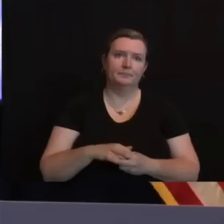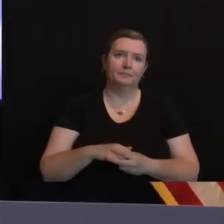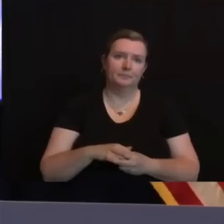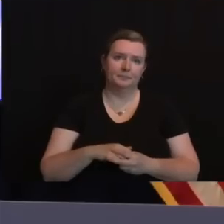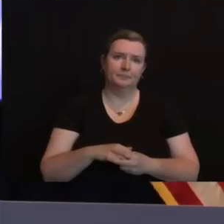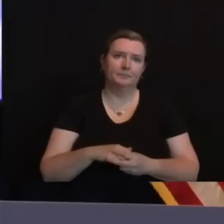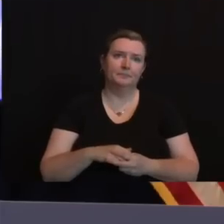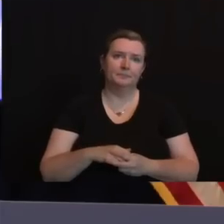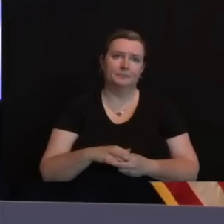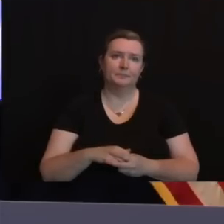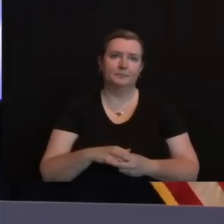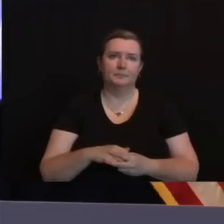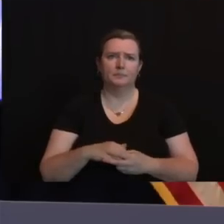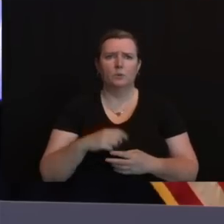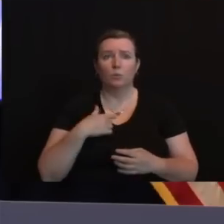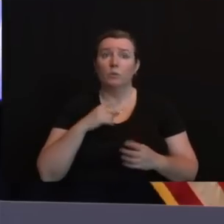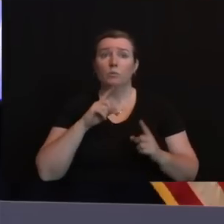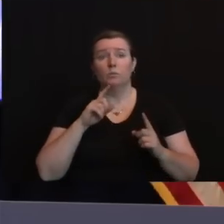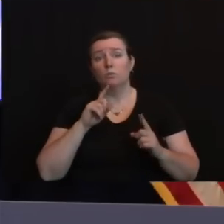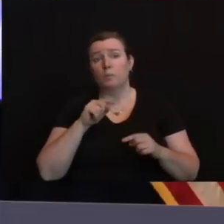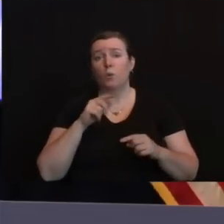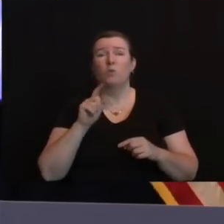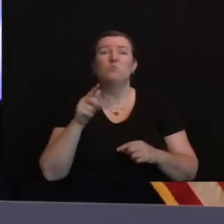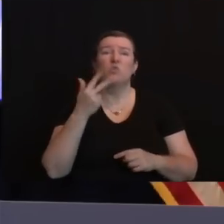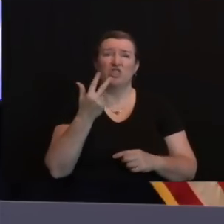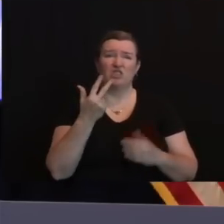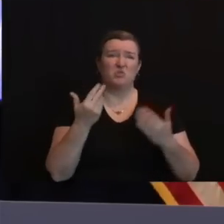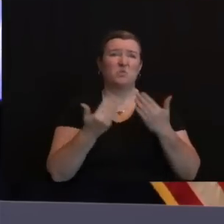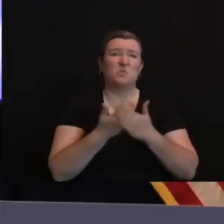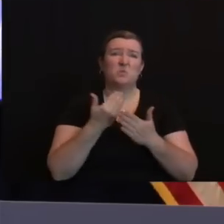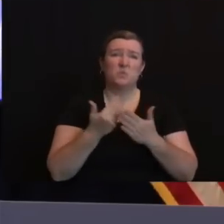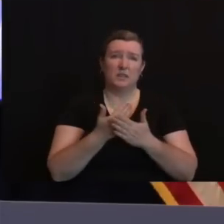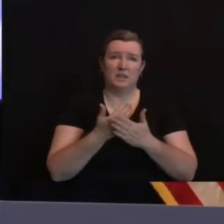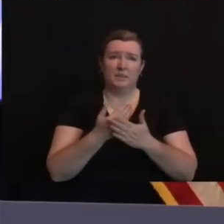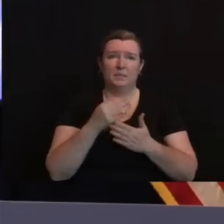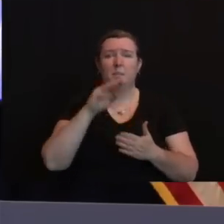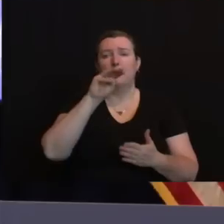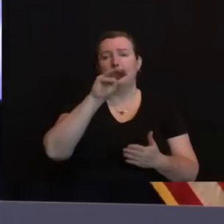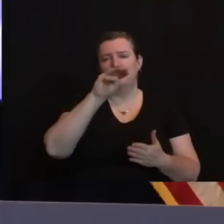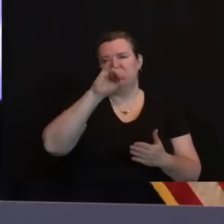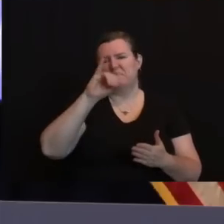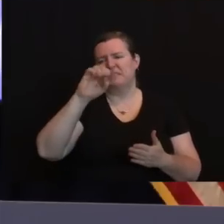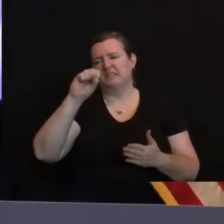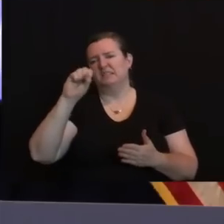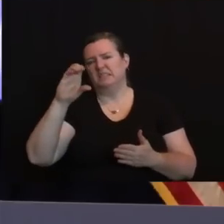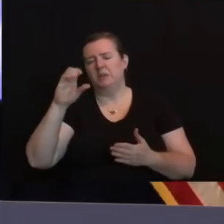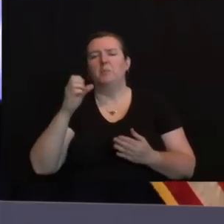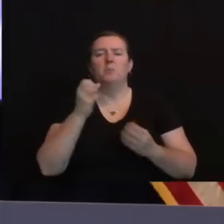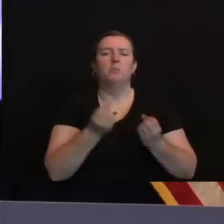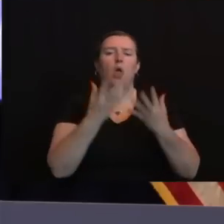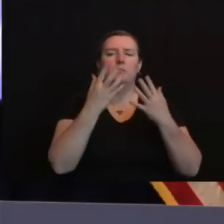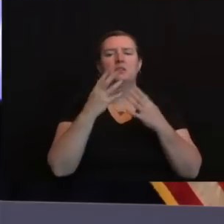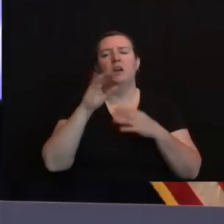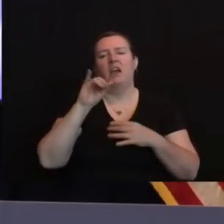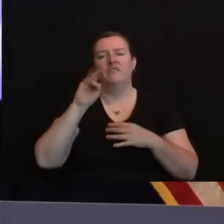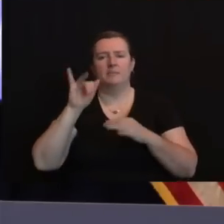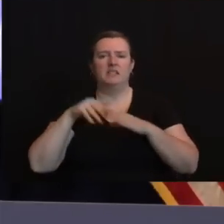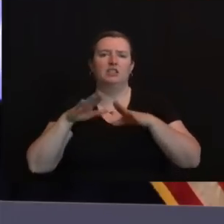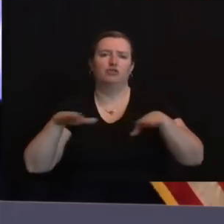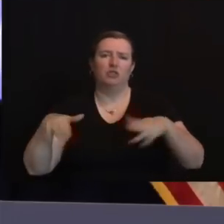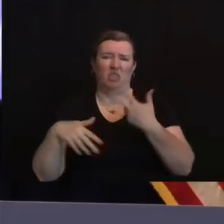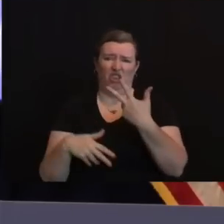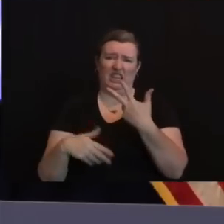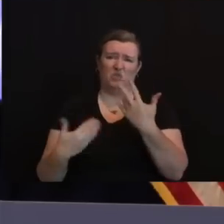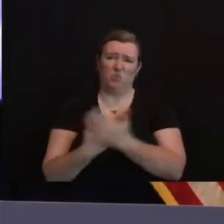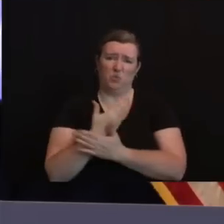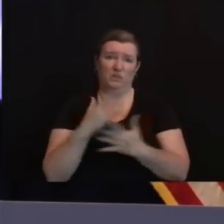We are reporting 3 new cases of multi-system inflammatory syndrome in children, for a